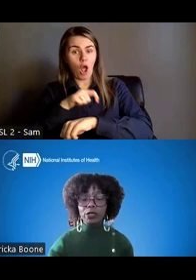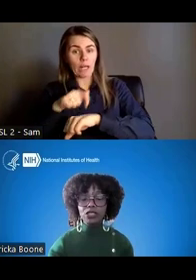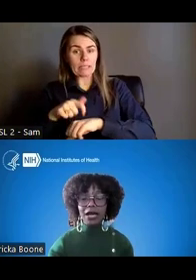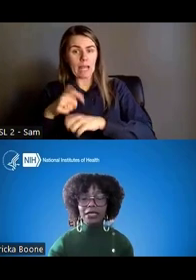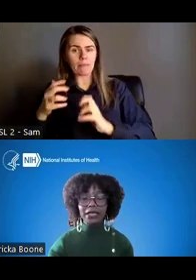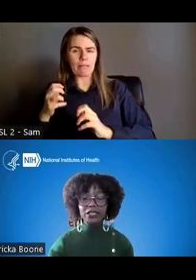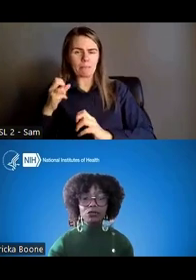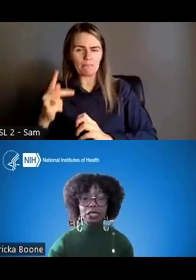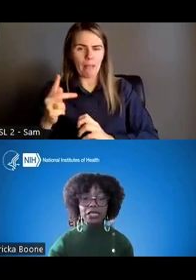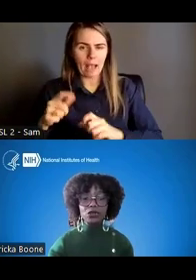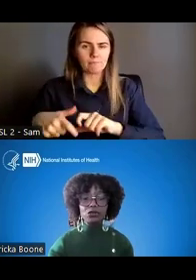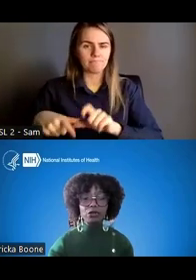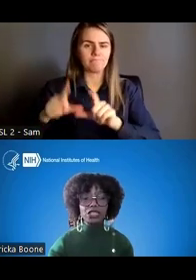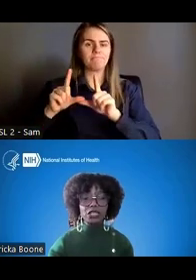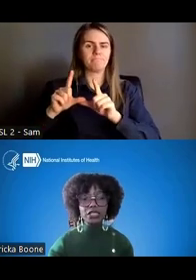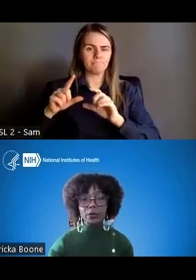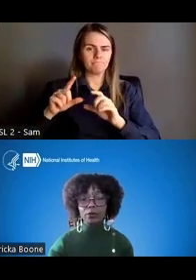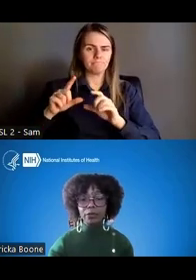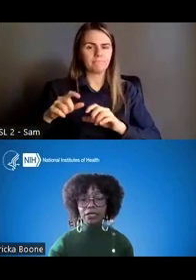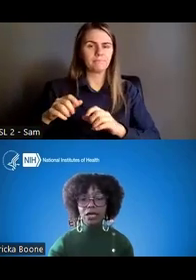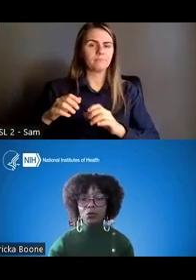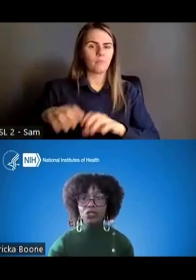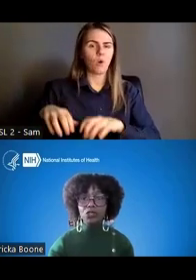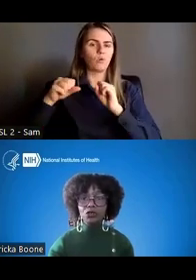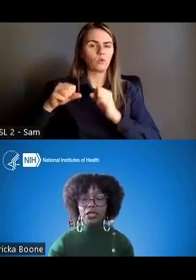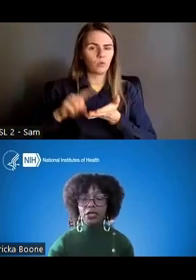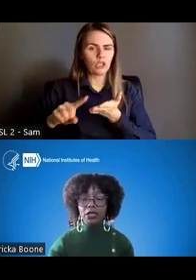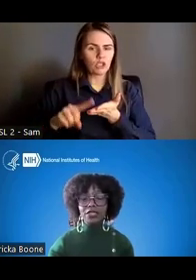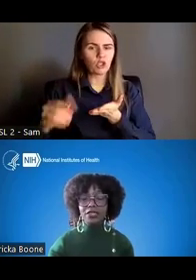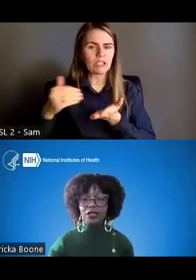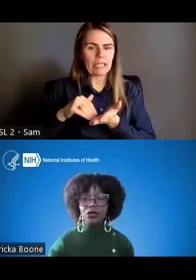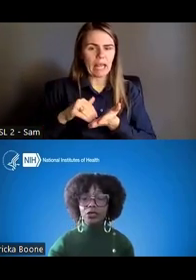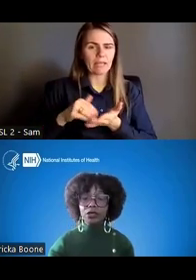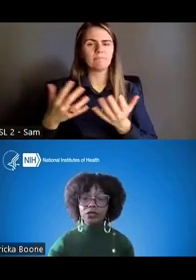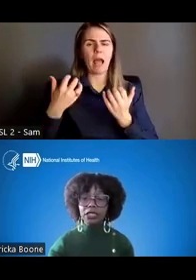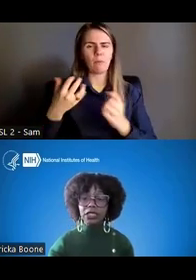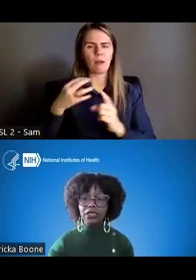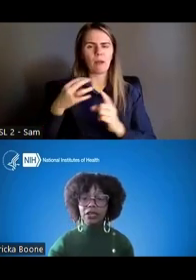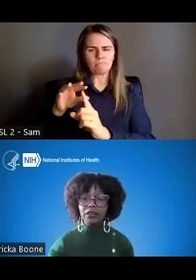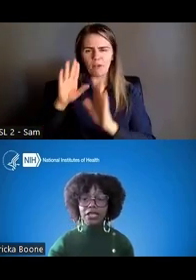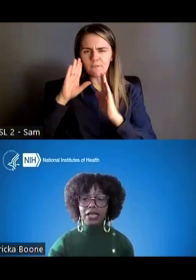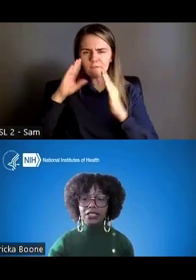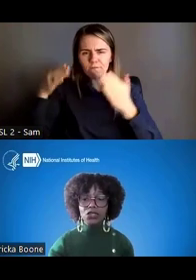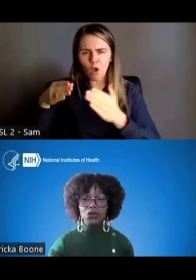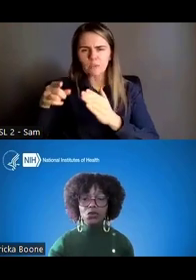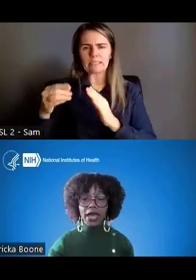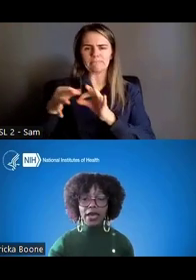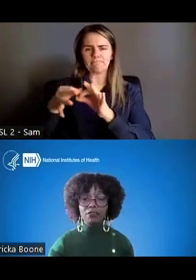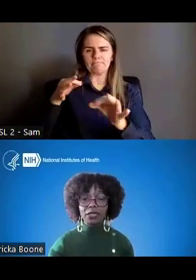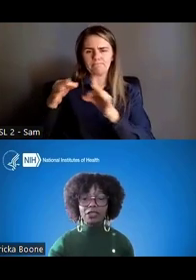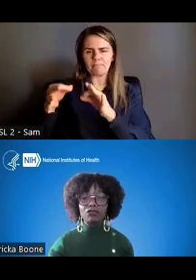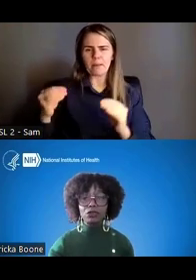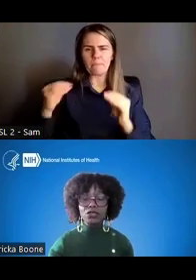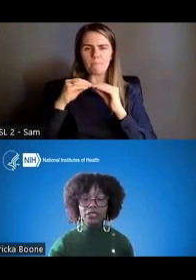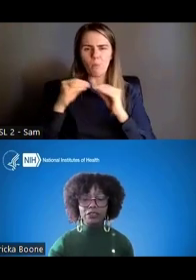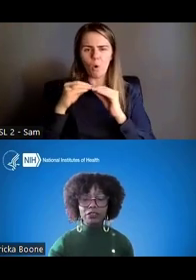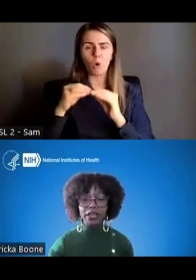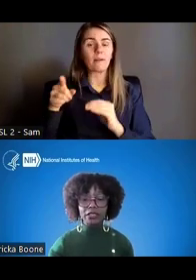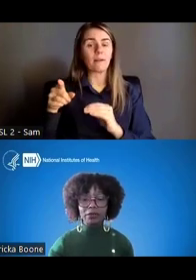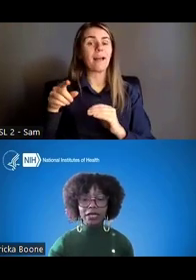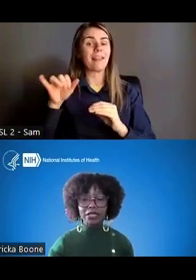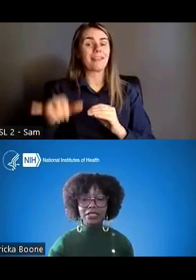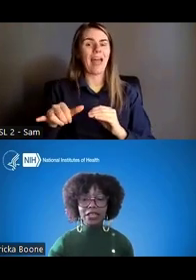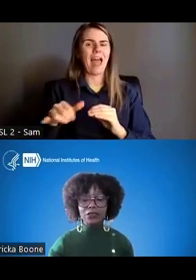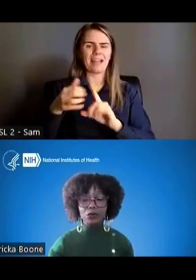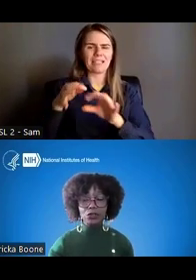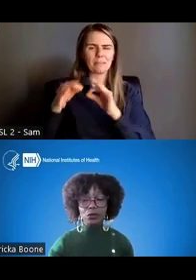take a moment to highlight the reintegration supplement, which addresses the critical need of scientists who have been adversely